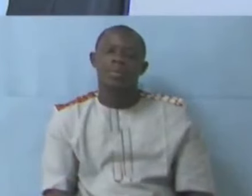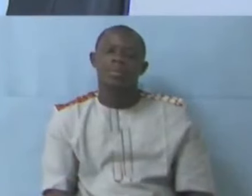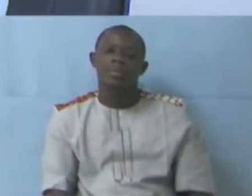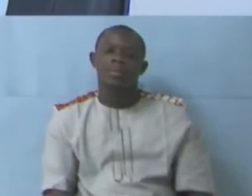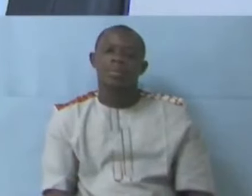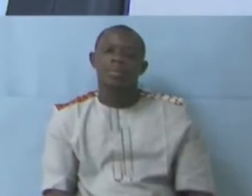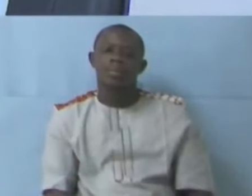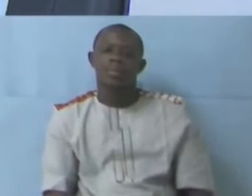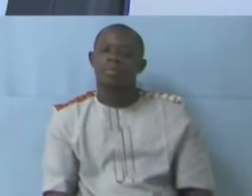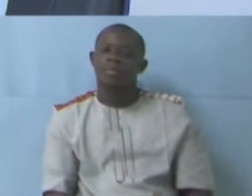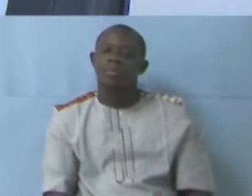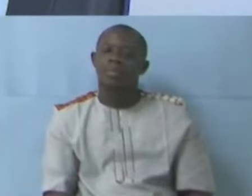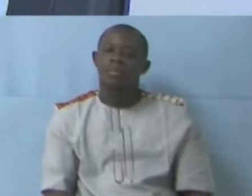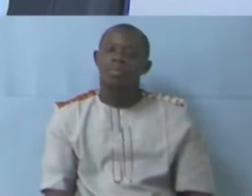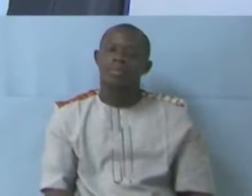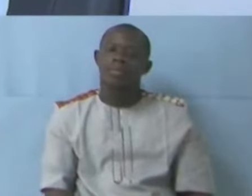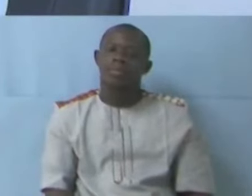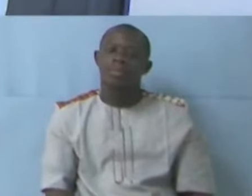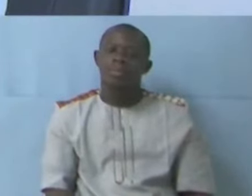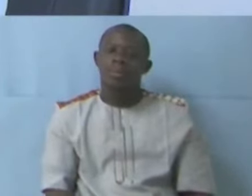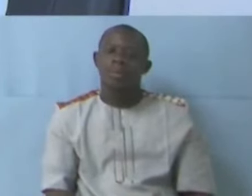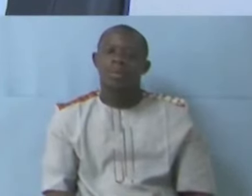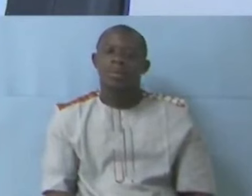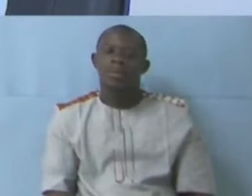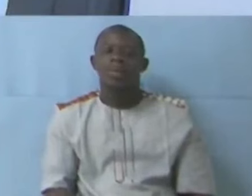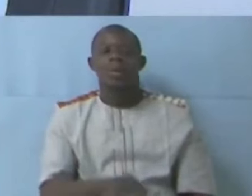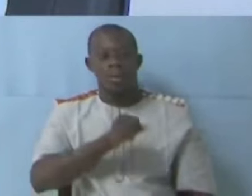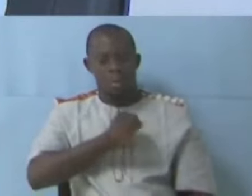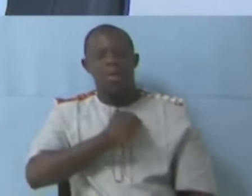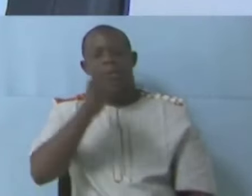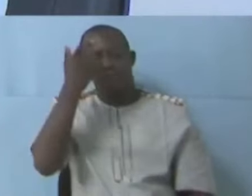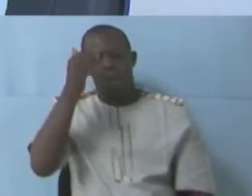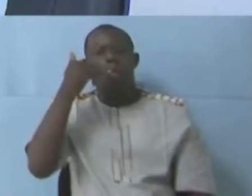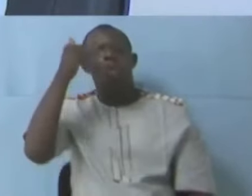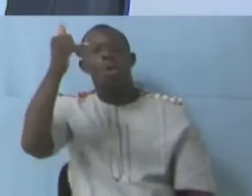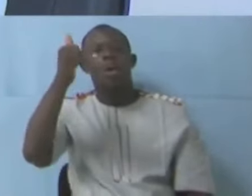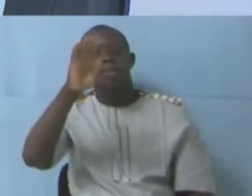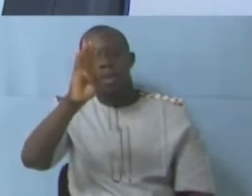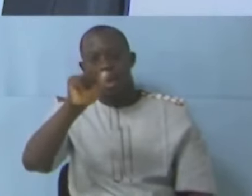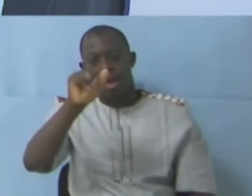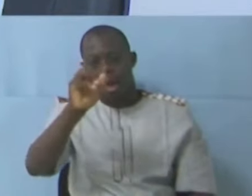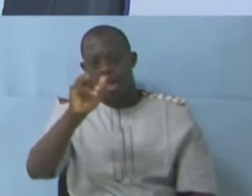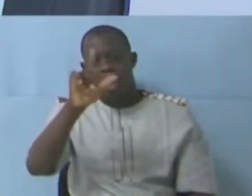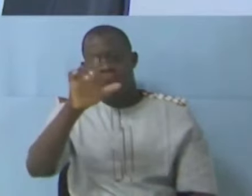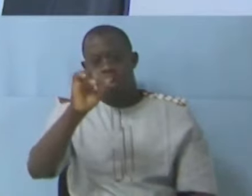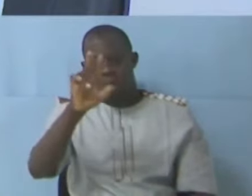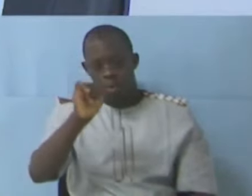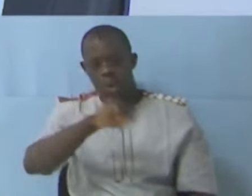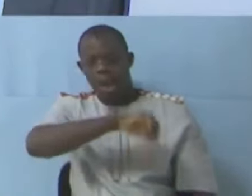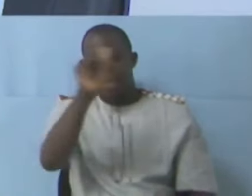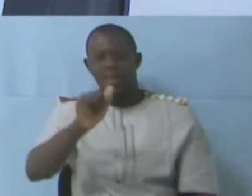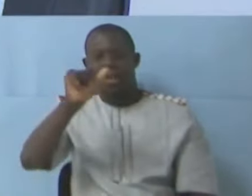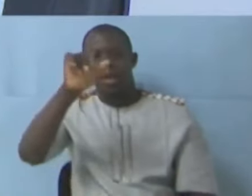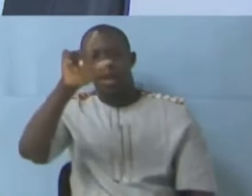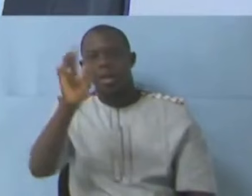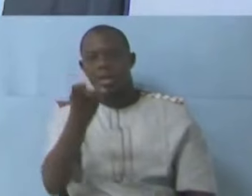nga won len ne okay ñi de nañ try to get nañ try ñom ñu dem. That's the time I called Bailo and tell him to inform Elaji Baro and others that